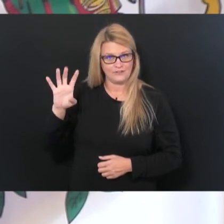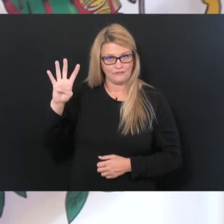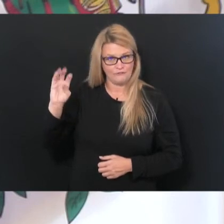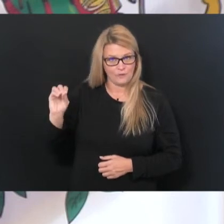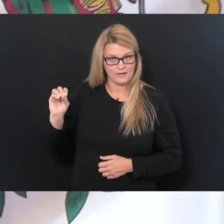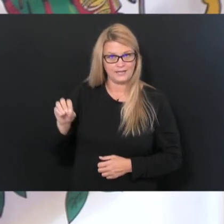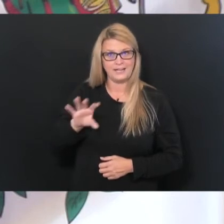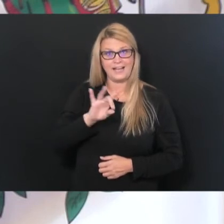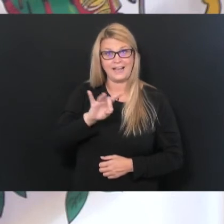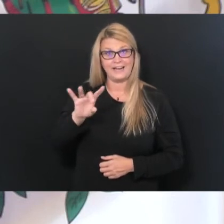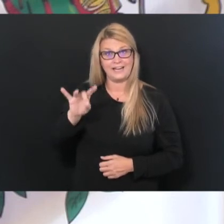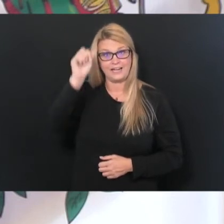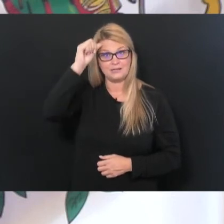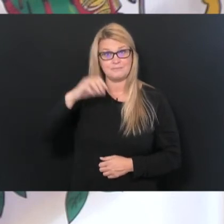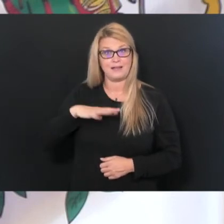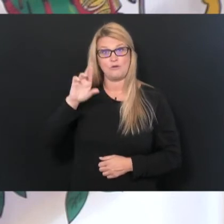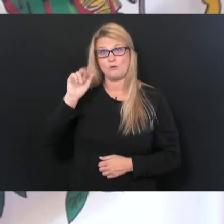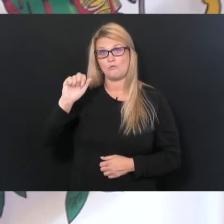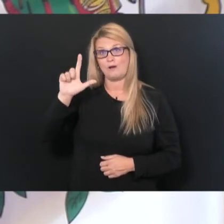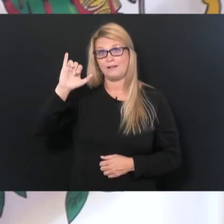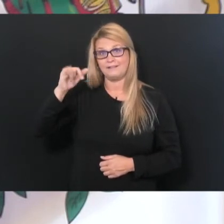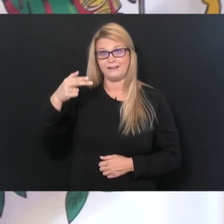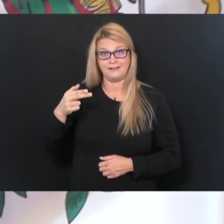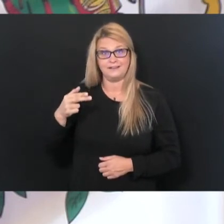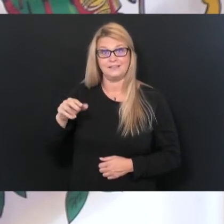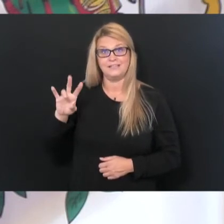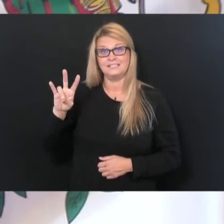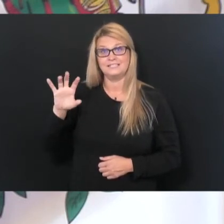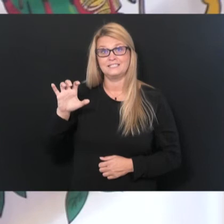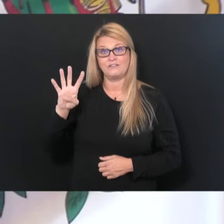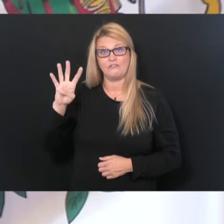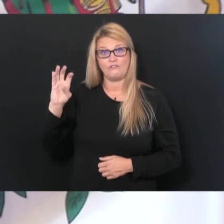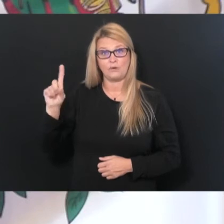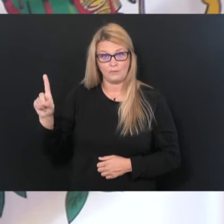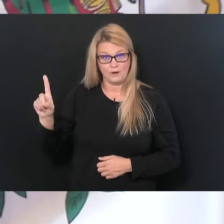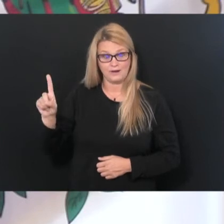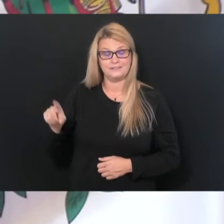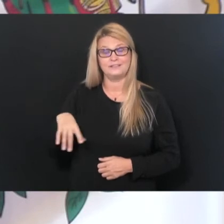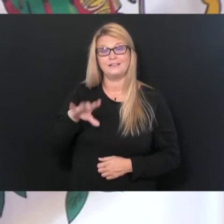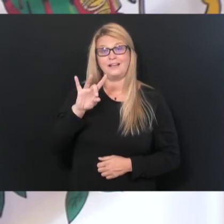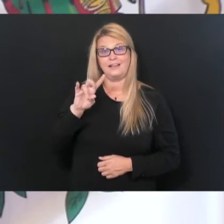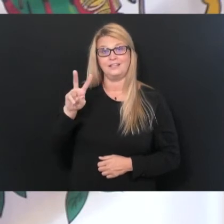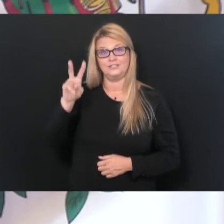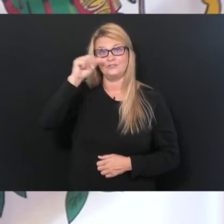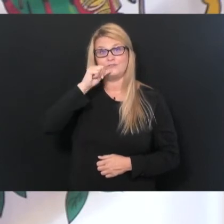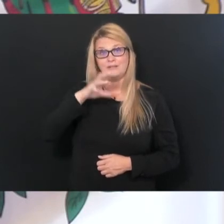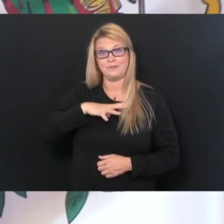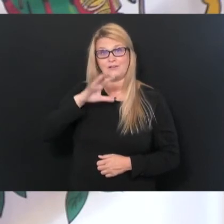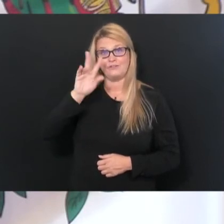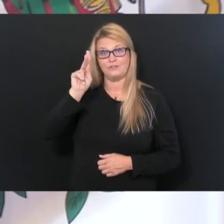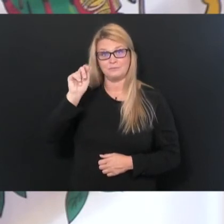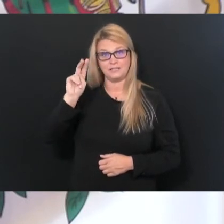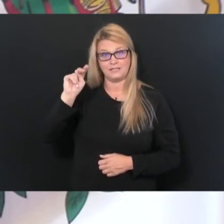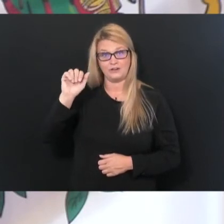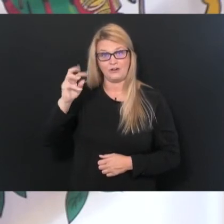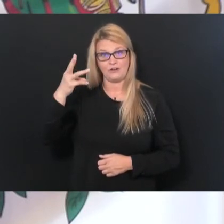an 88-year-old male from Raleigh County. Our 741st death, an 82-year-old female from Kanawha